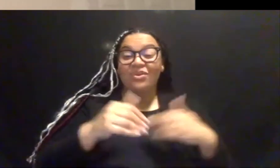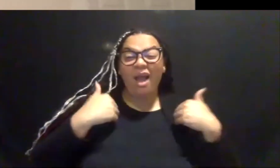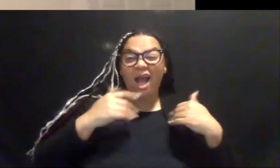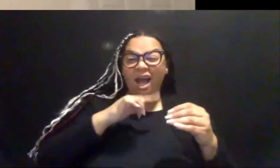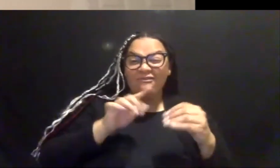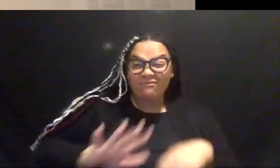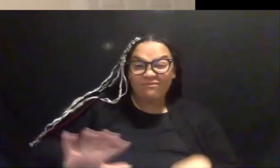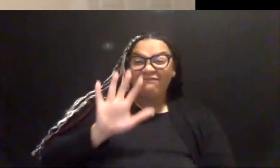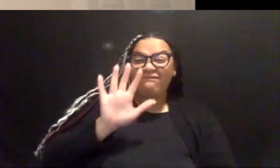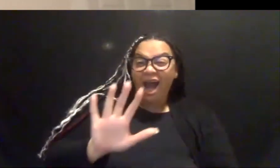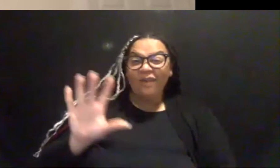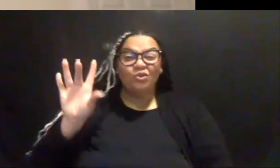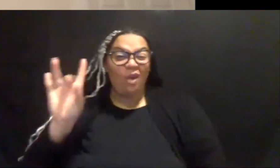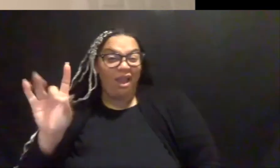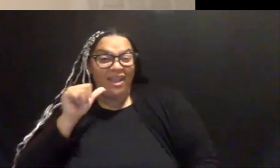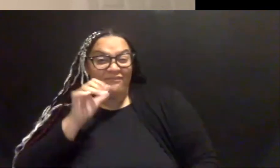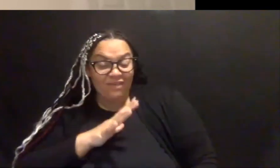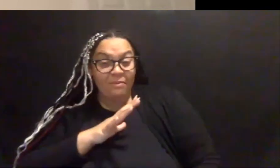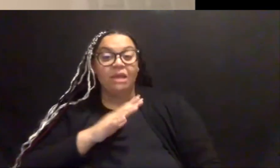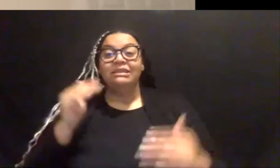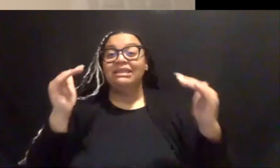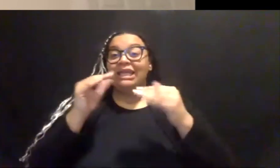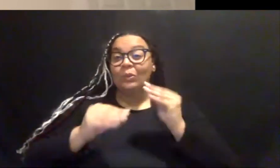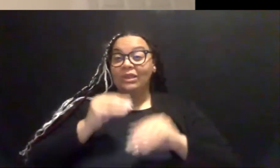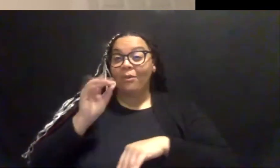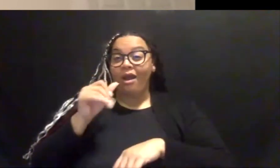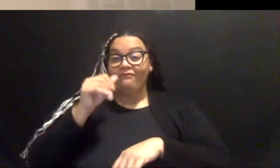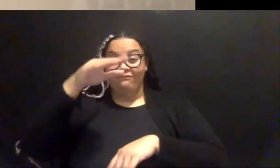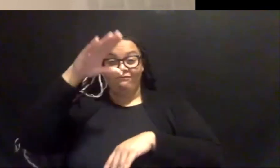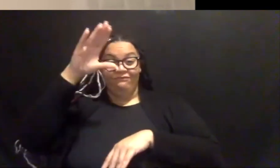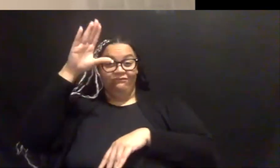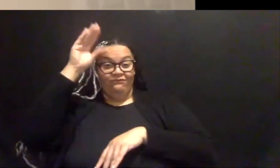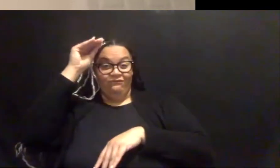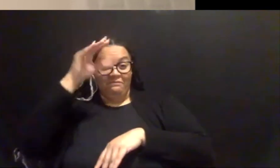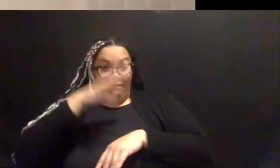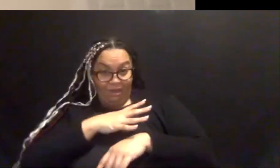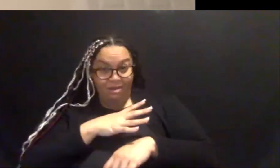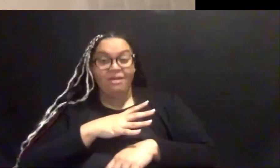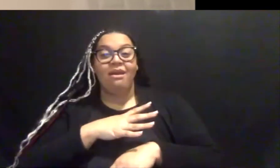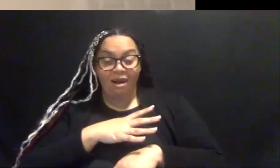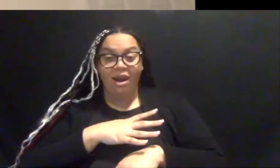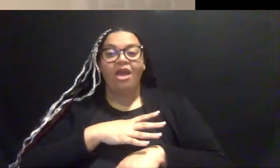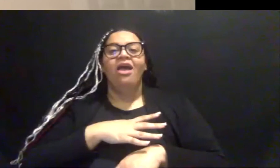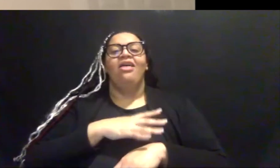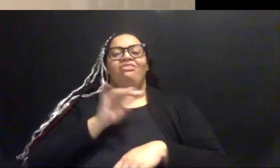adult females and about equal numbers of males. And so it's those females that'll care for each other's